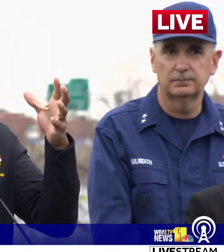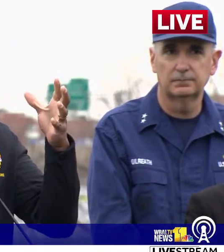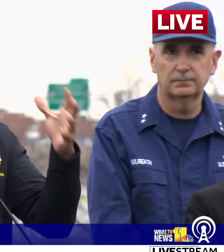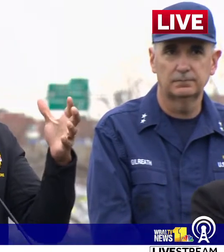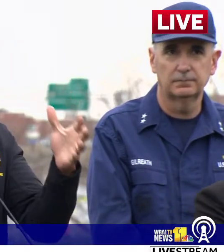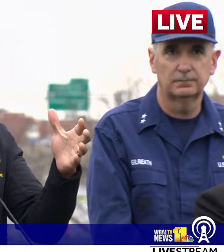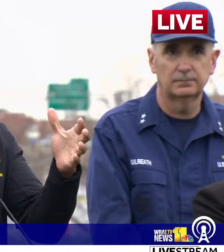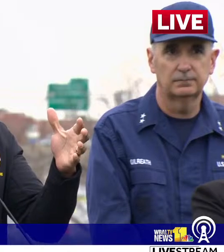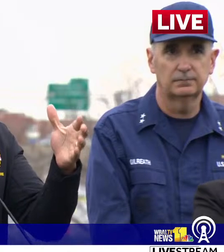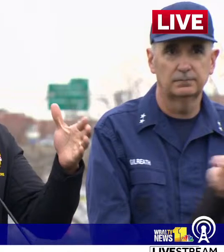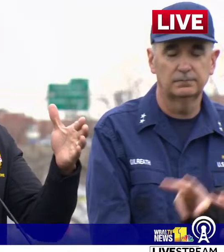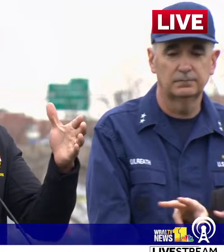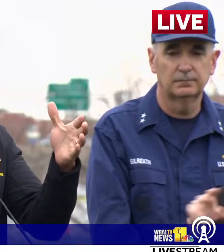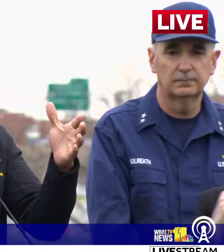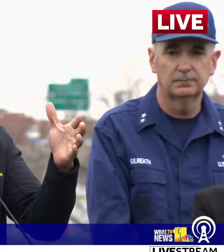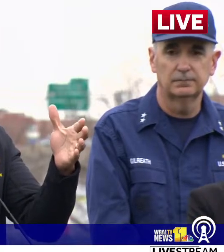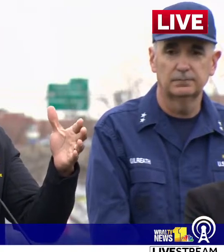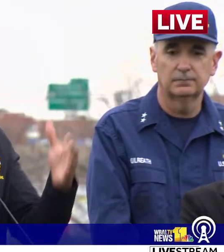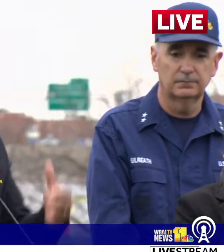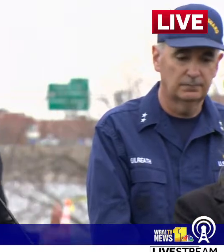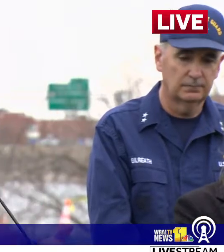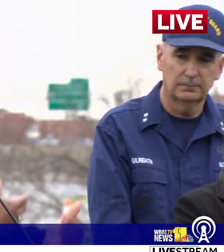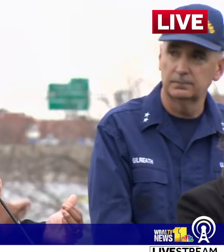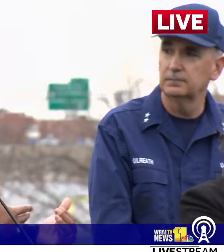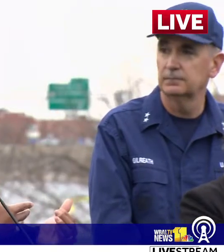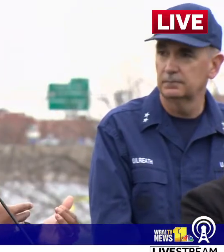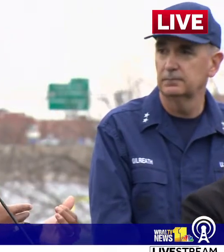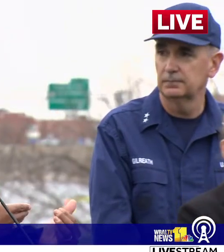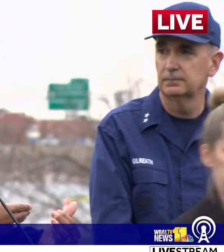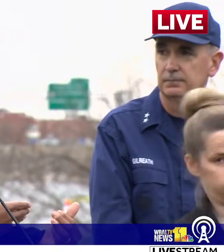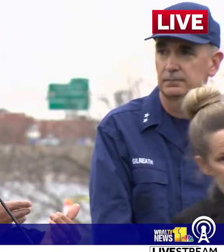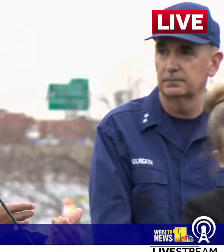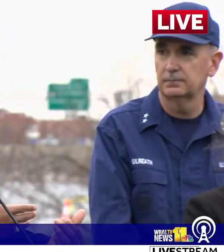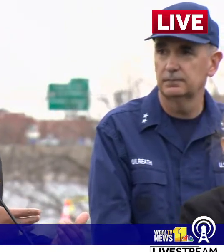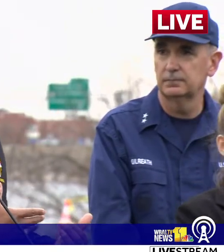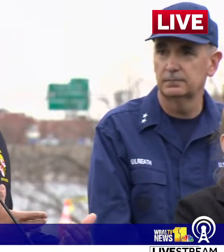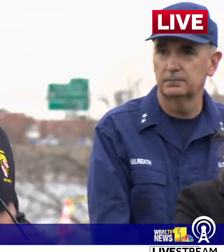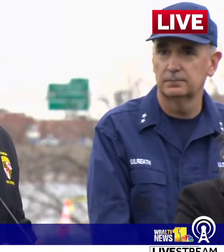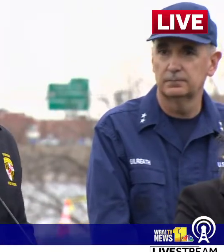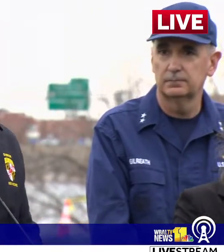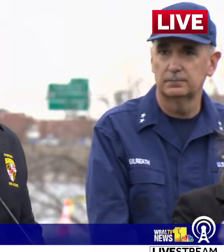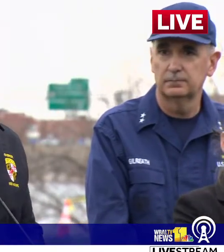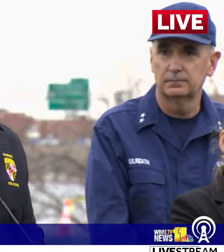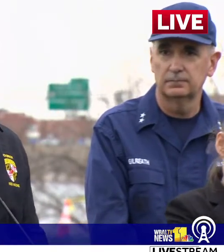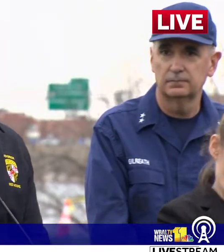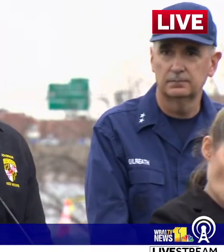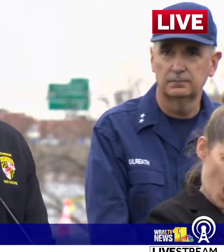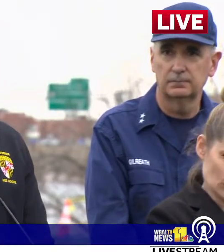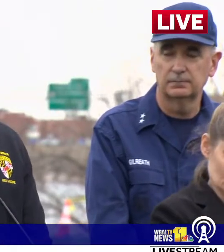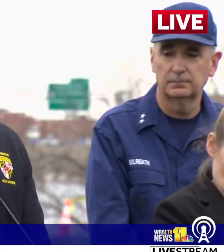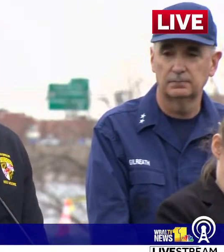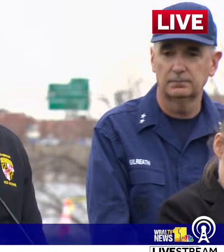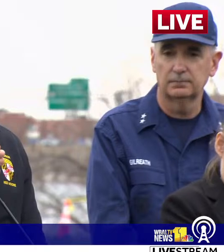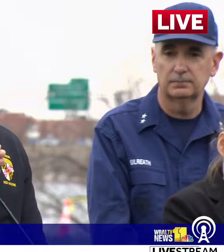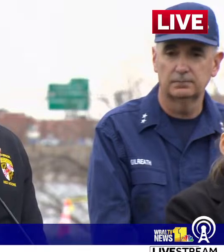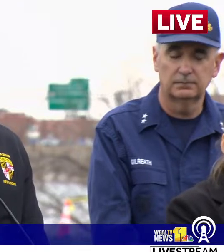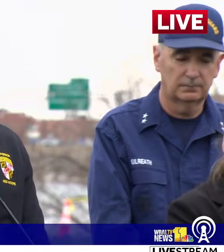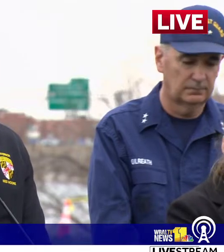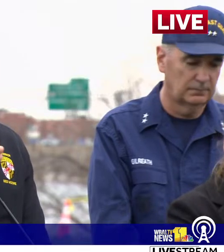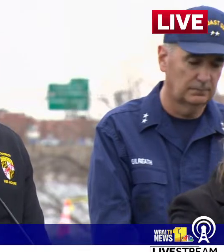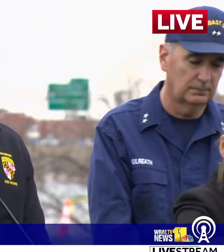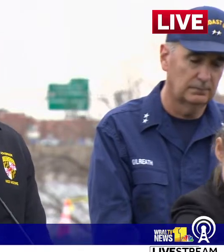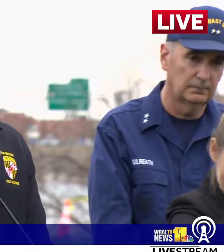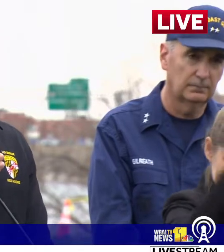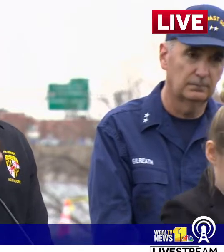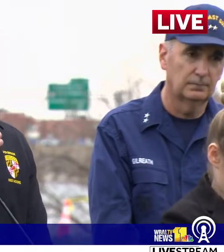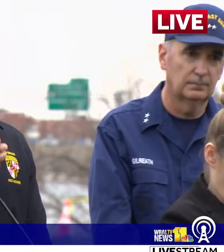that that movement does not cause any further complications or any further challenges. And so we know that by having the